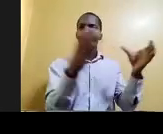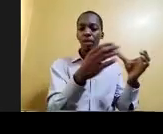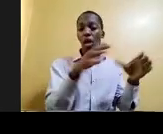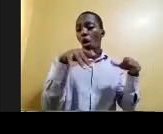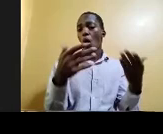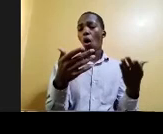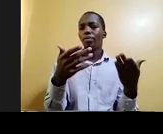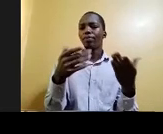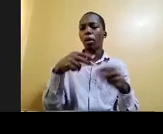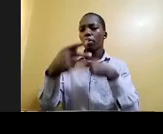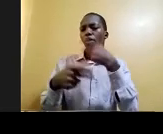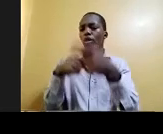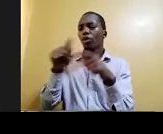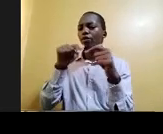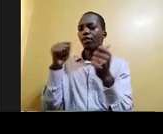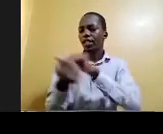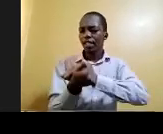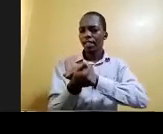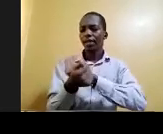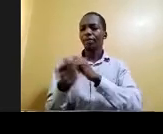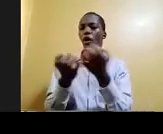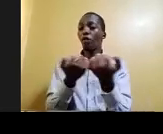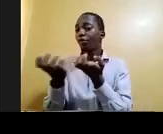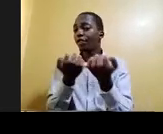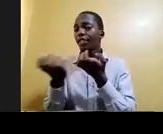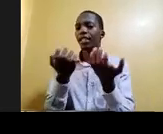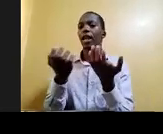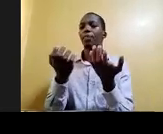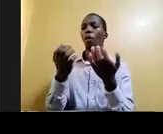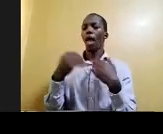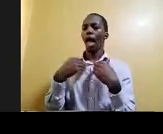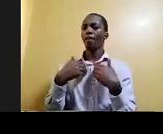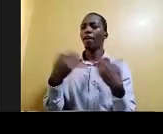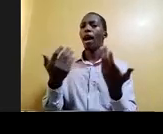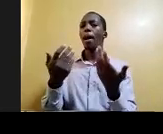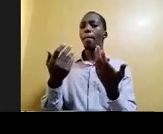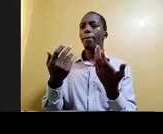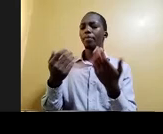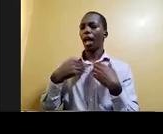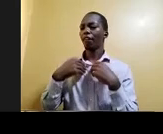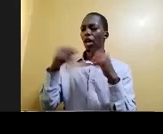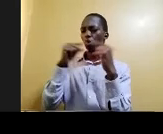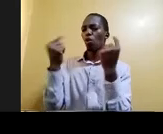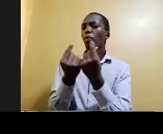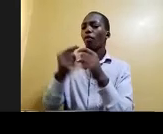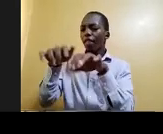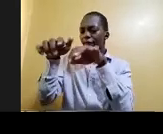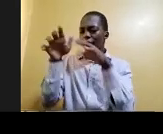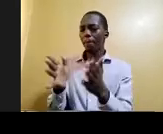groups where the exporter or the trader sets up and manages a group of affiliated farmers and the